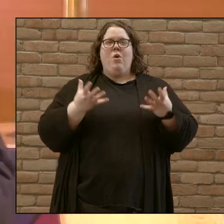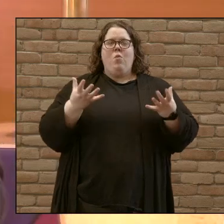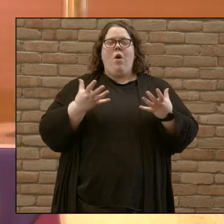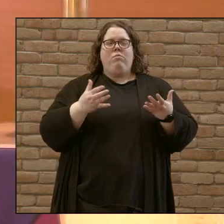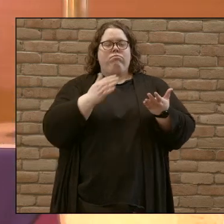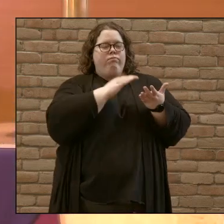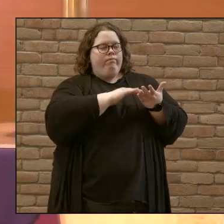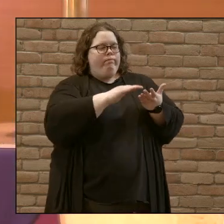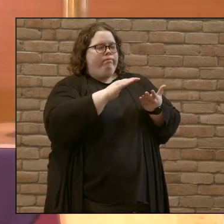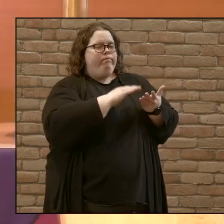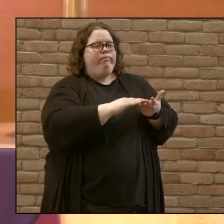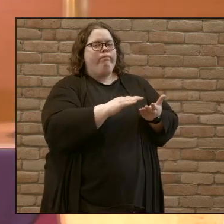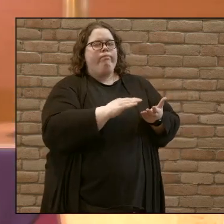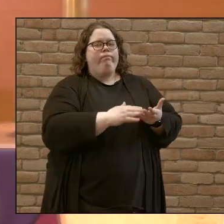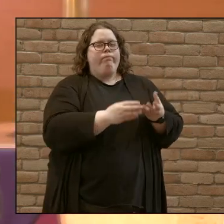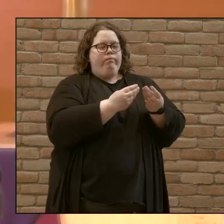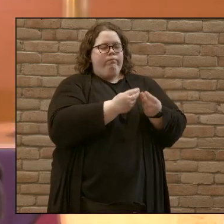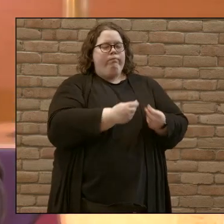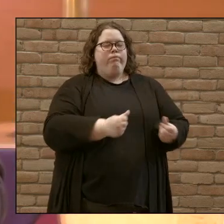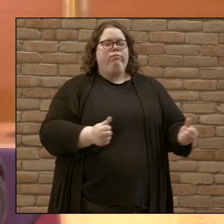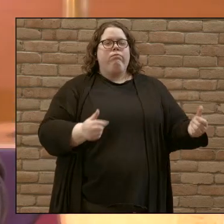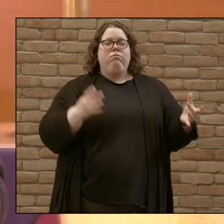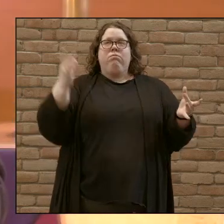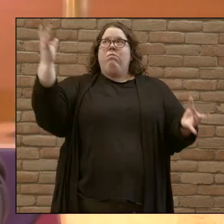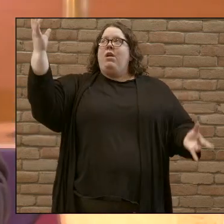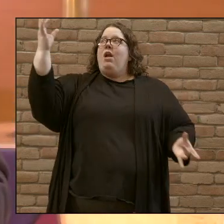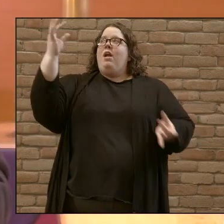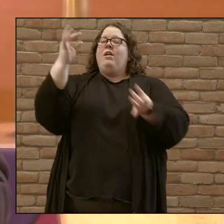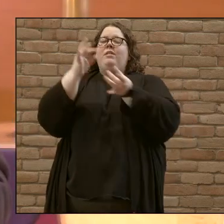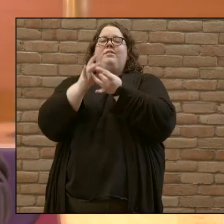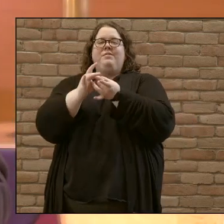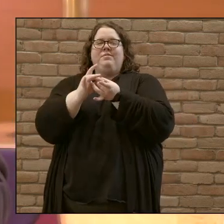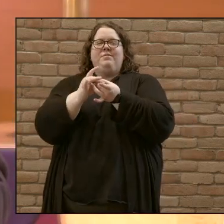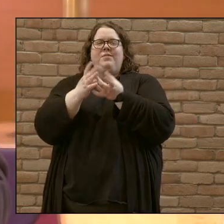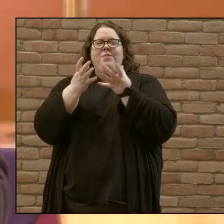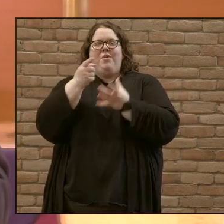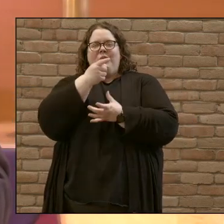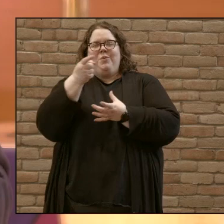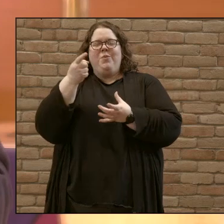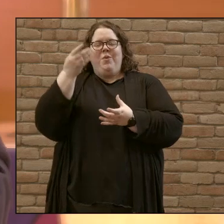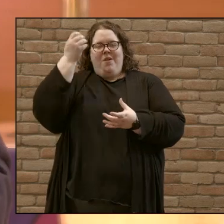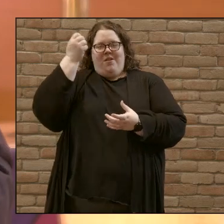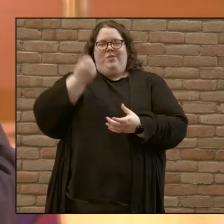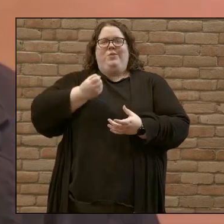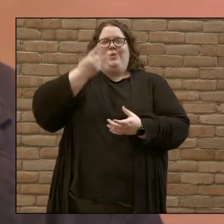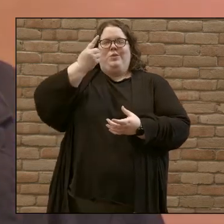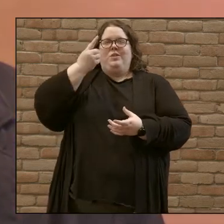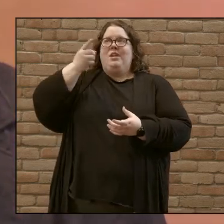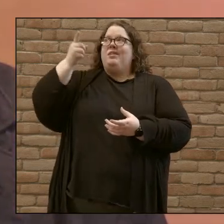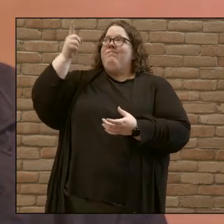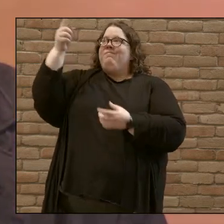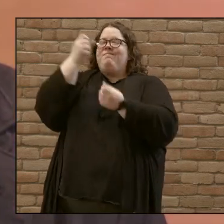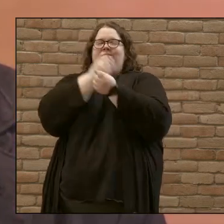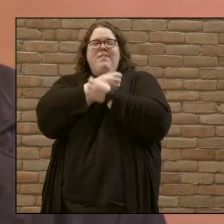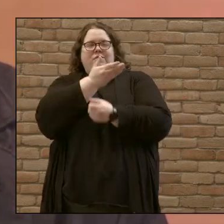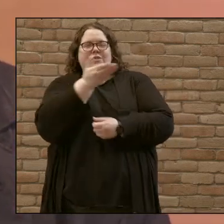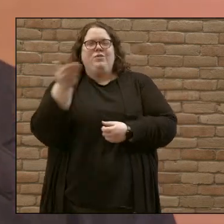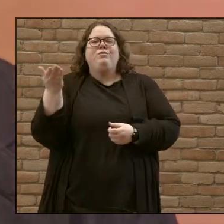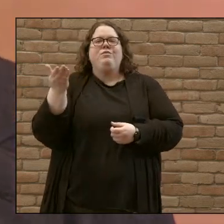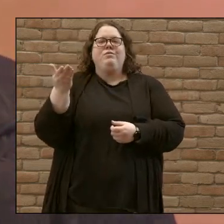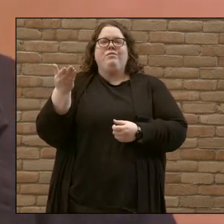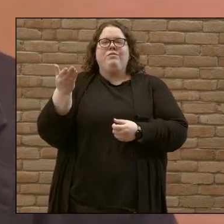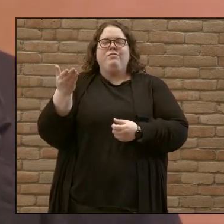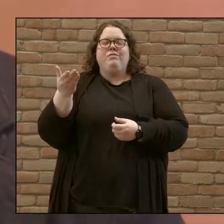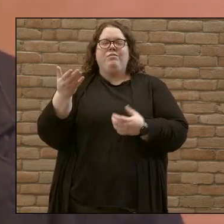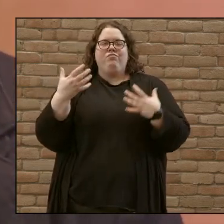you would know that you are loved, that you are redeemed, that your King has claimed you as